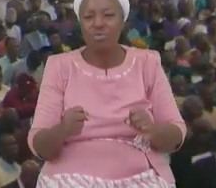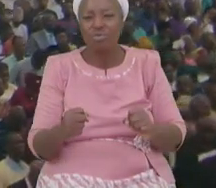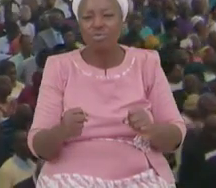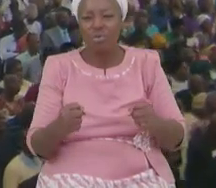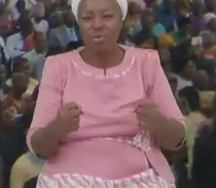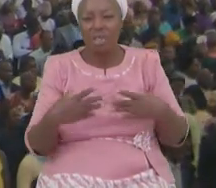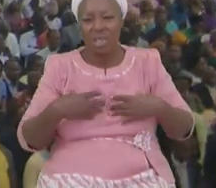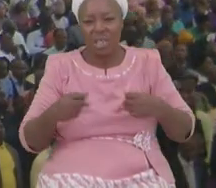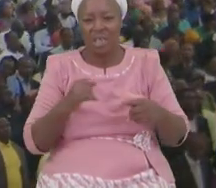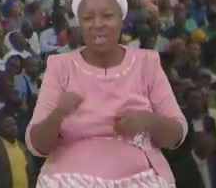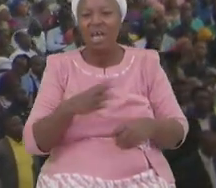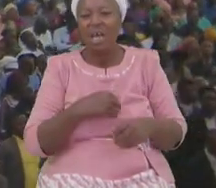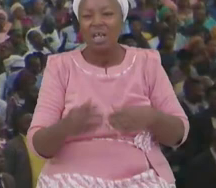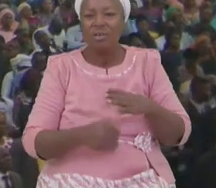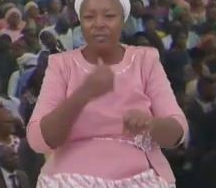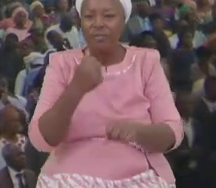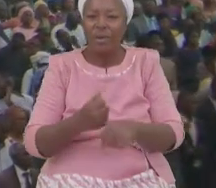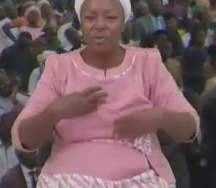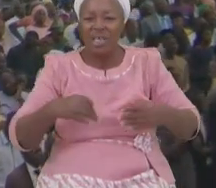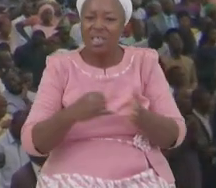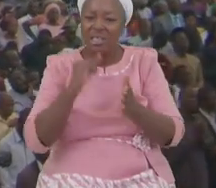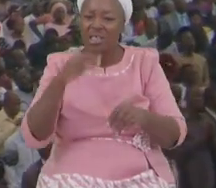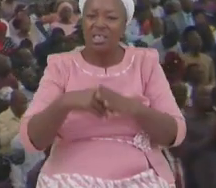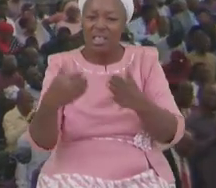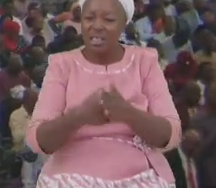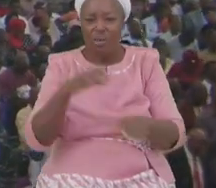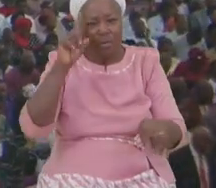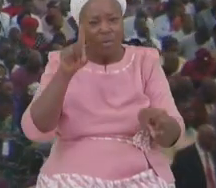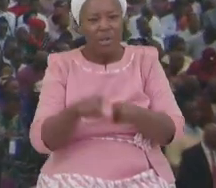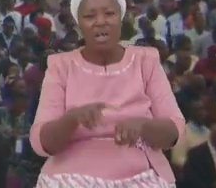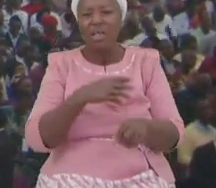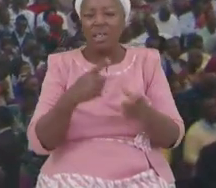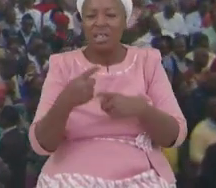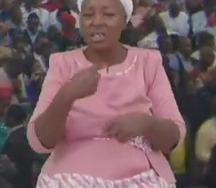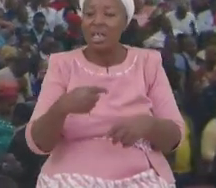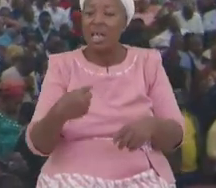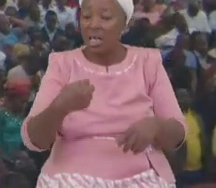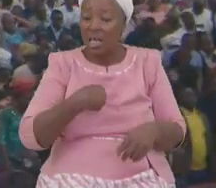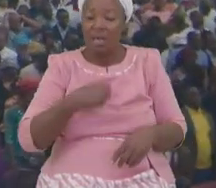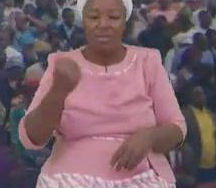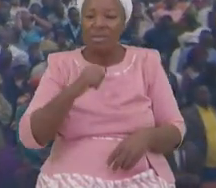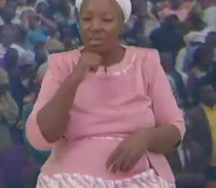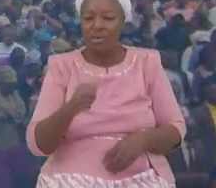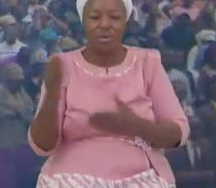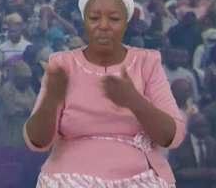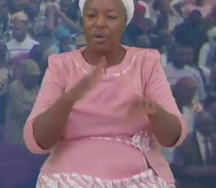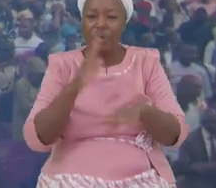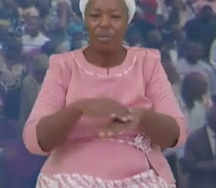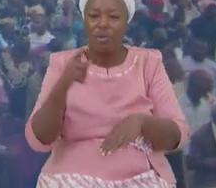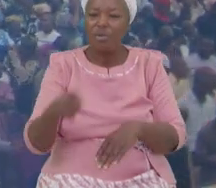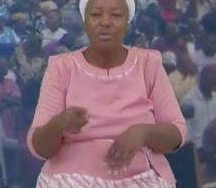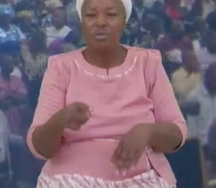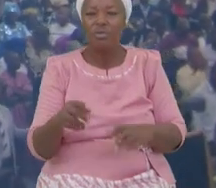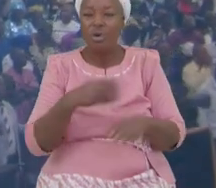confirmed healing. It's in the new covenant. He said, I will not bring upon you all